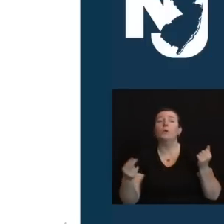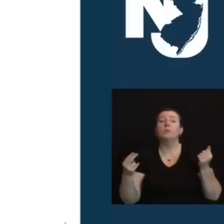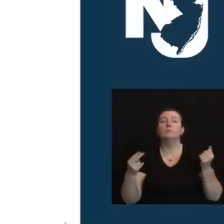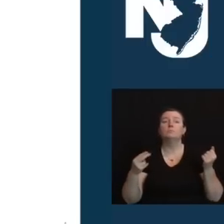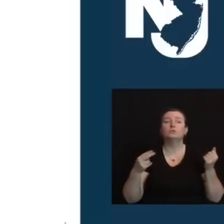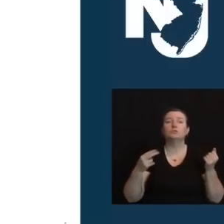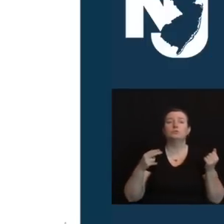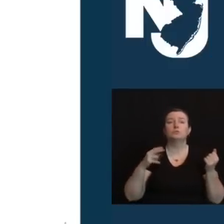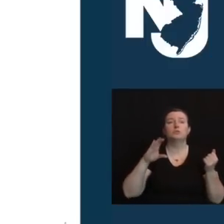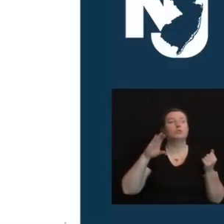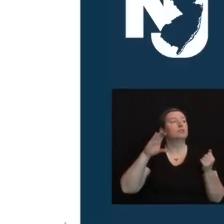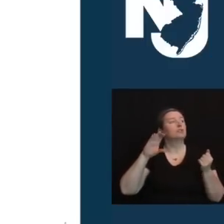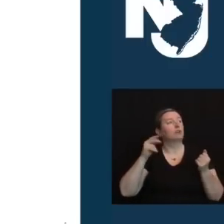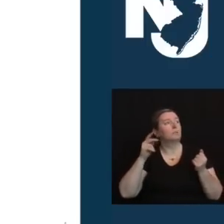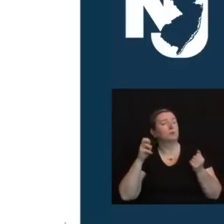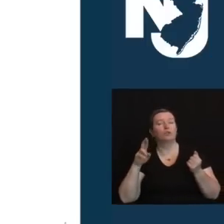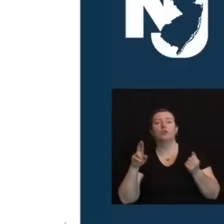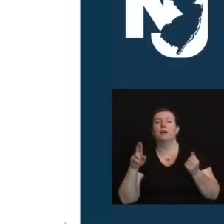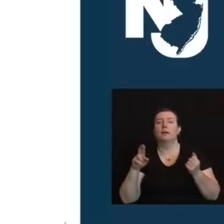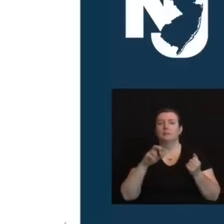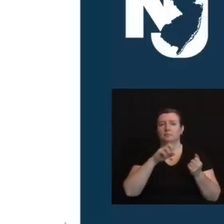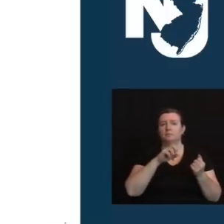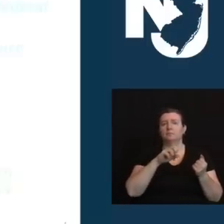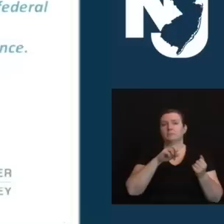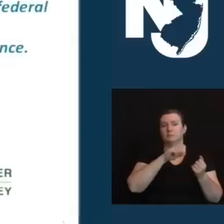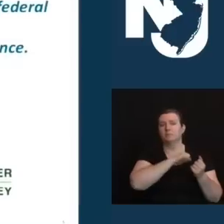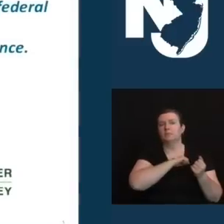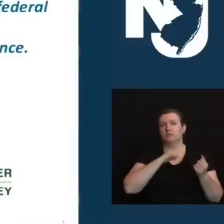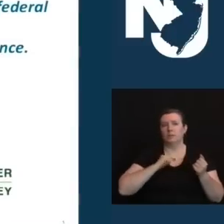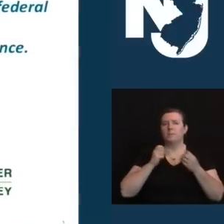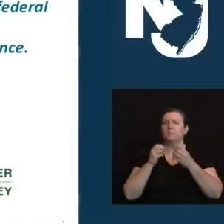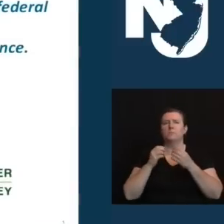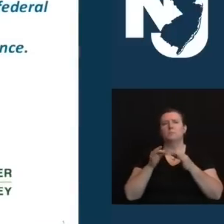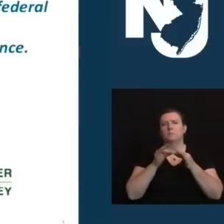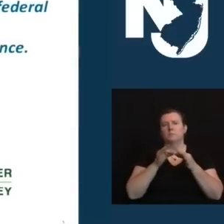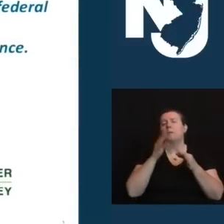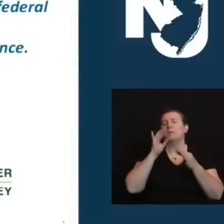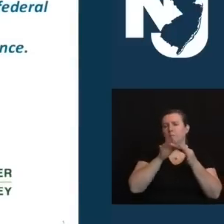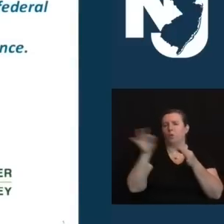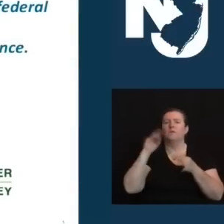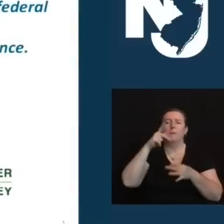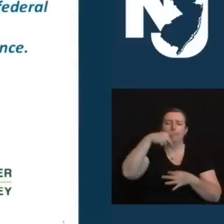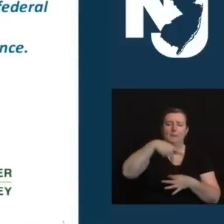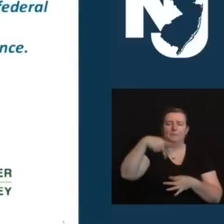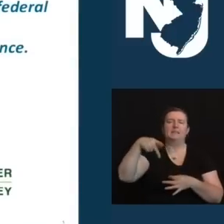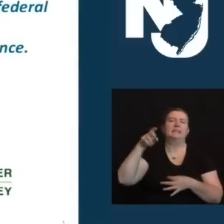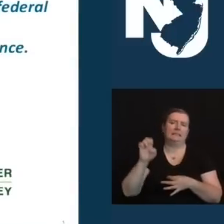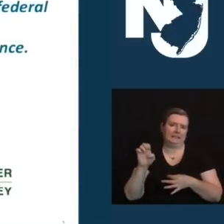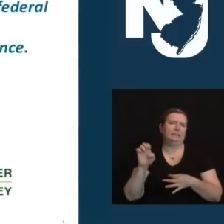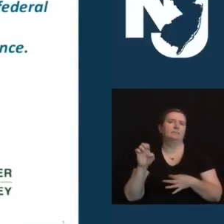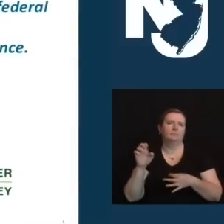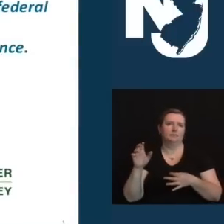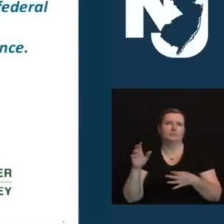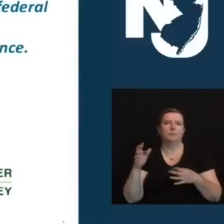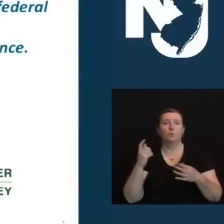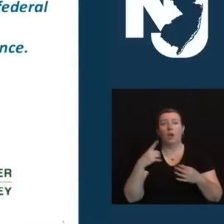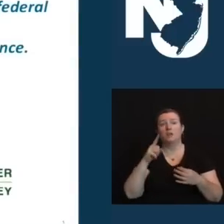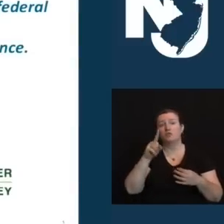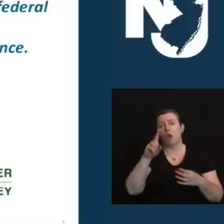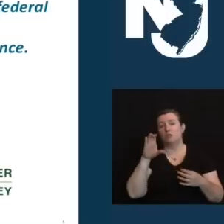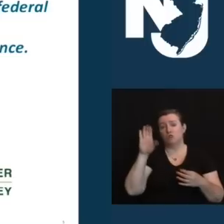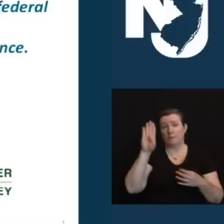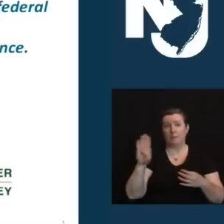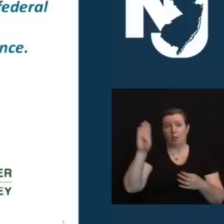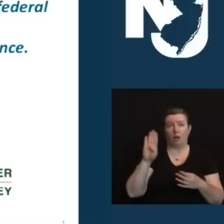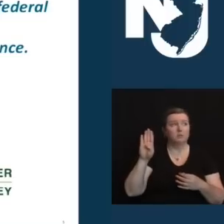Congress passed an extension of the PPP program that the SBA is running. There's a little bit more than $100 billion with a B of